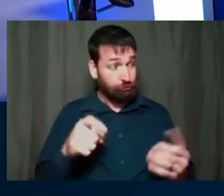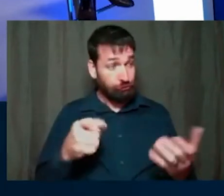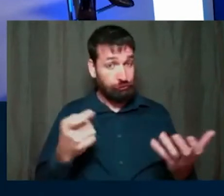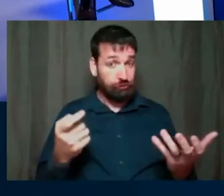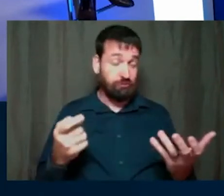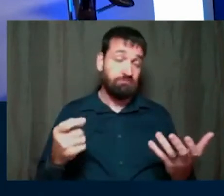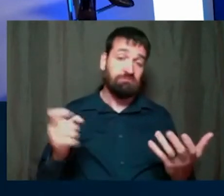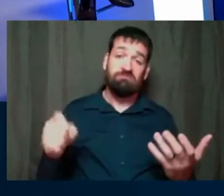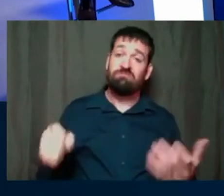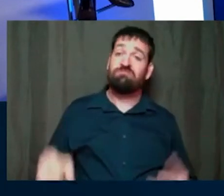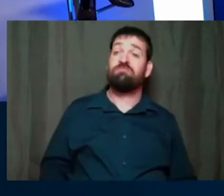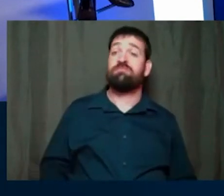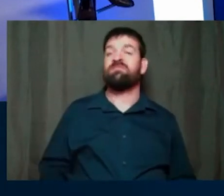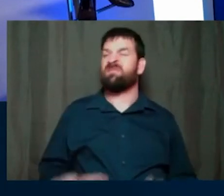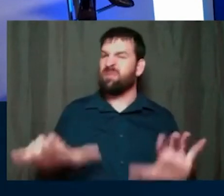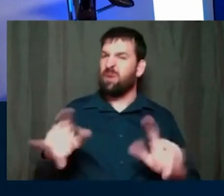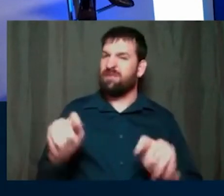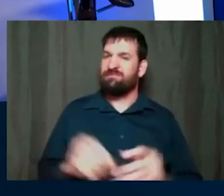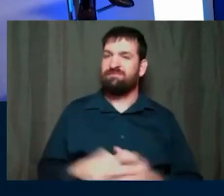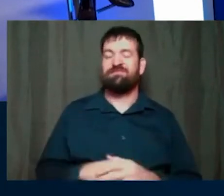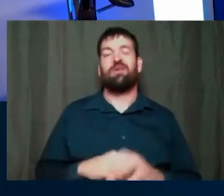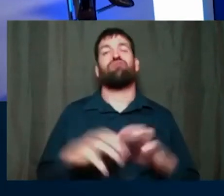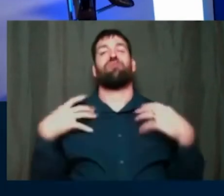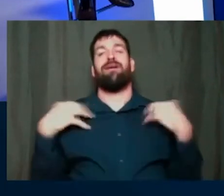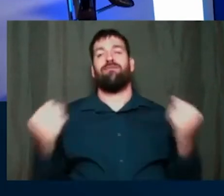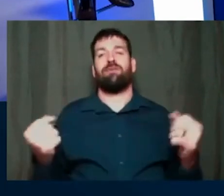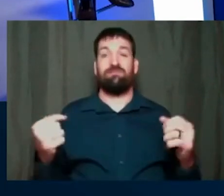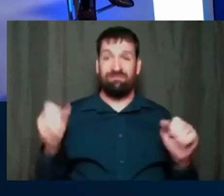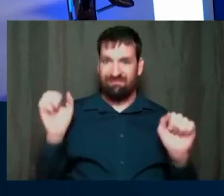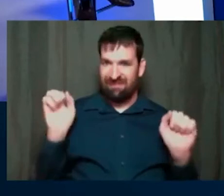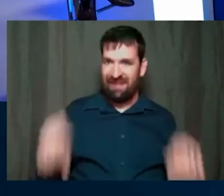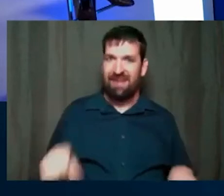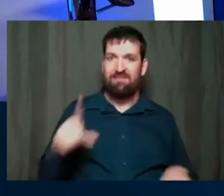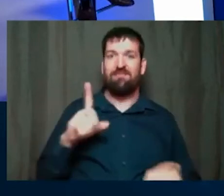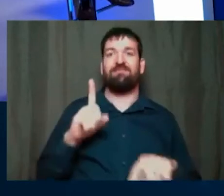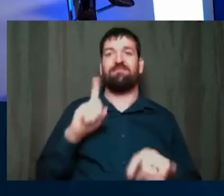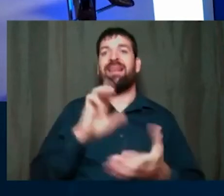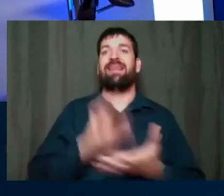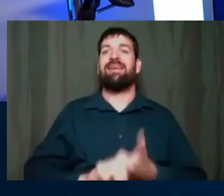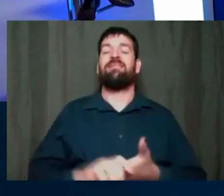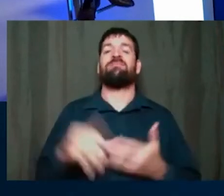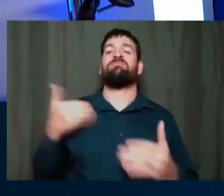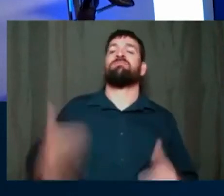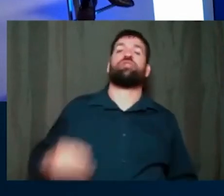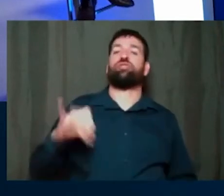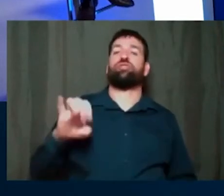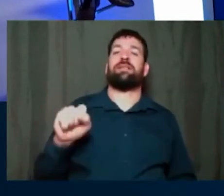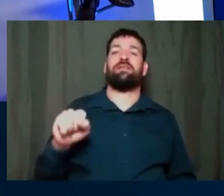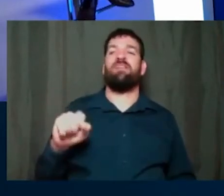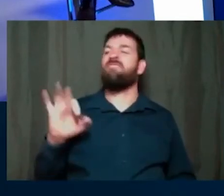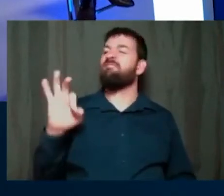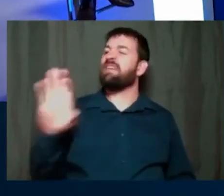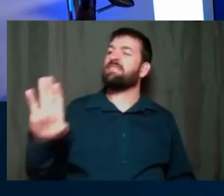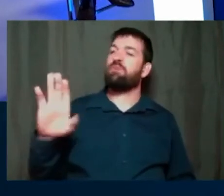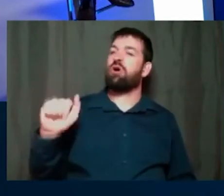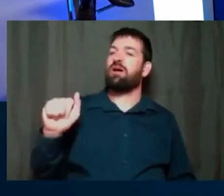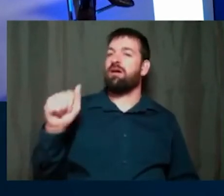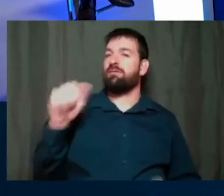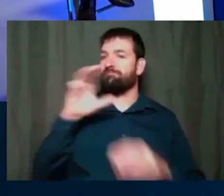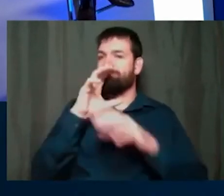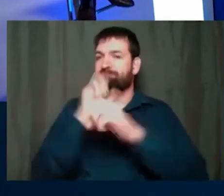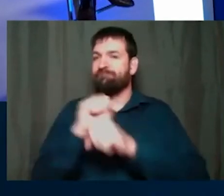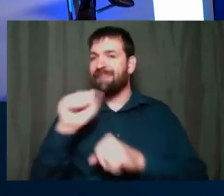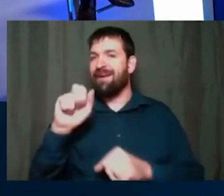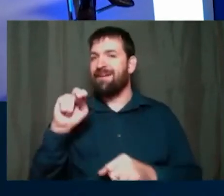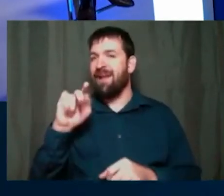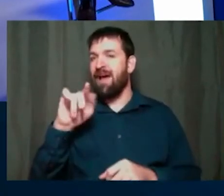group. Let's do it. Okay, it is a recovery. You will That's lead it. this recovery group. I'm Jessica. I have a Facebook's problem. anonymous. Yeah, exactly. Okay, so